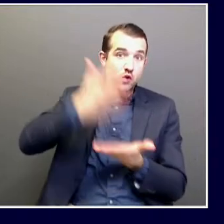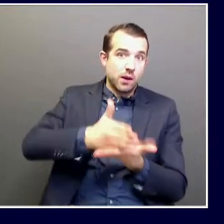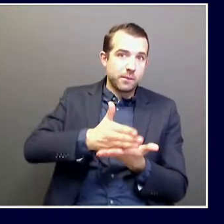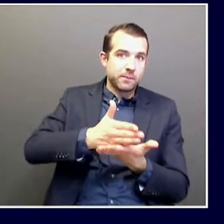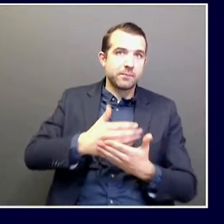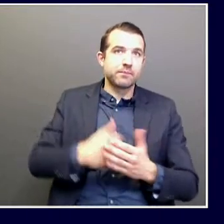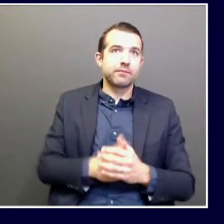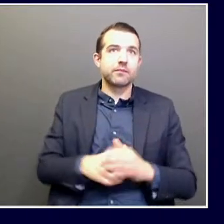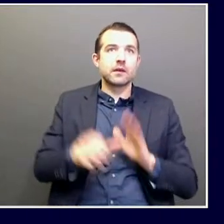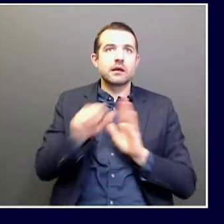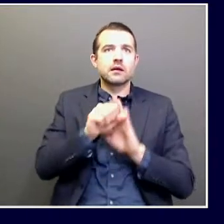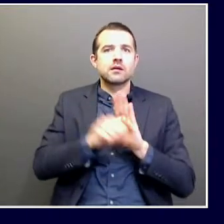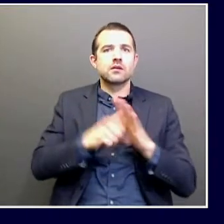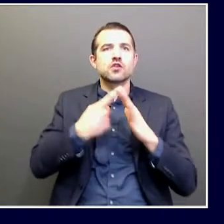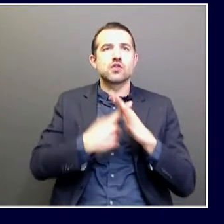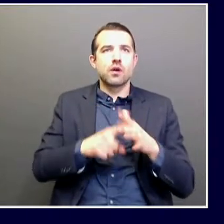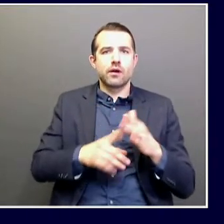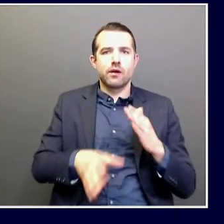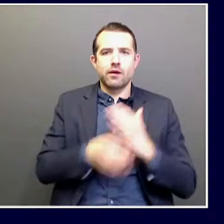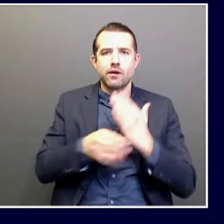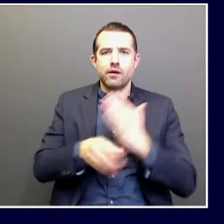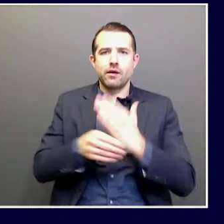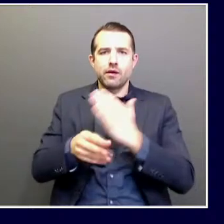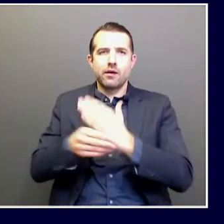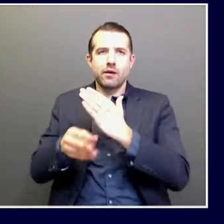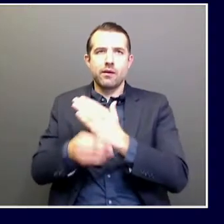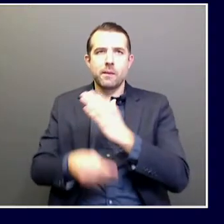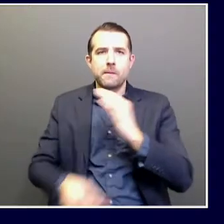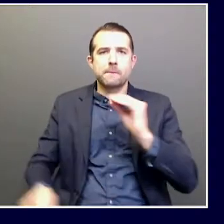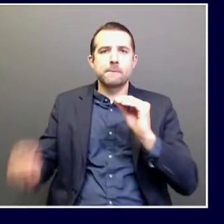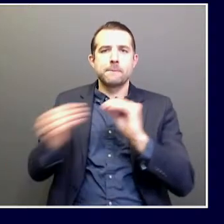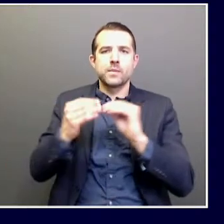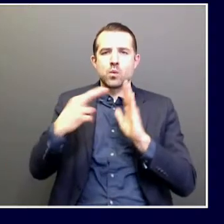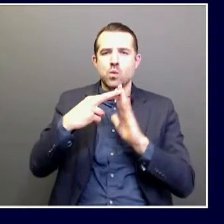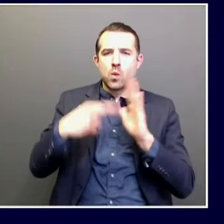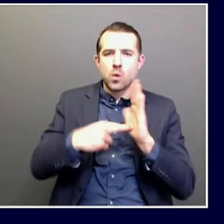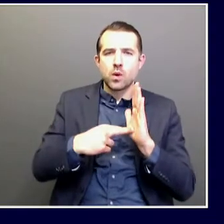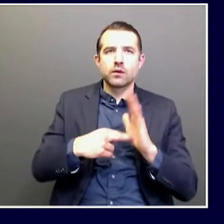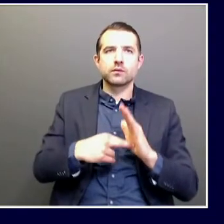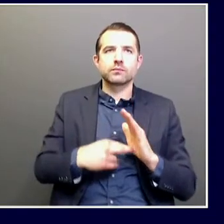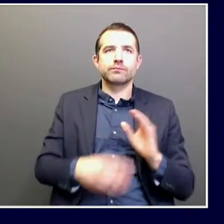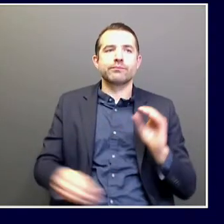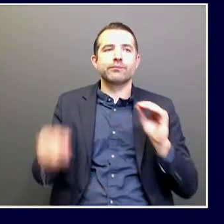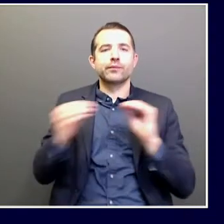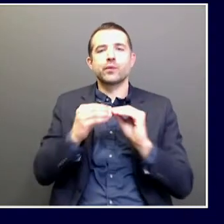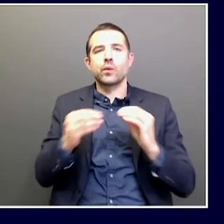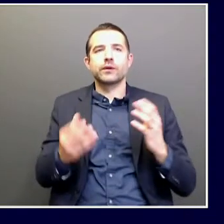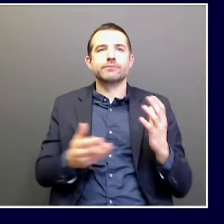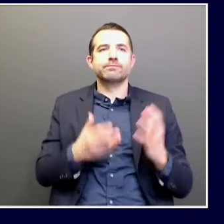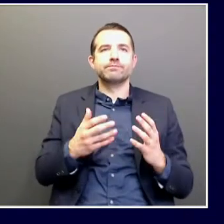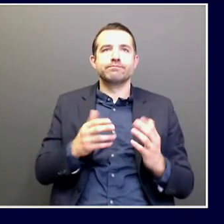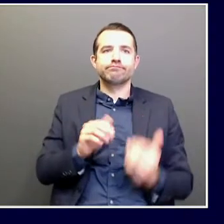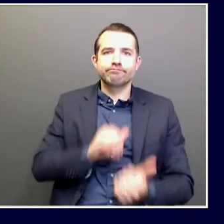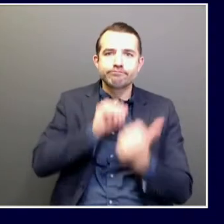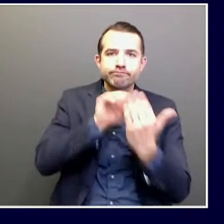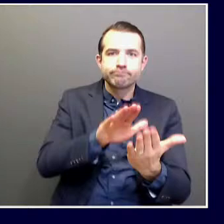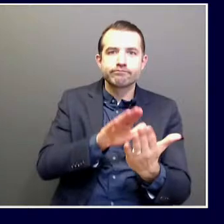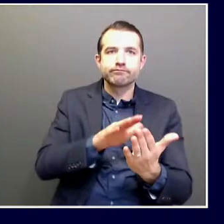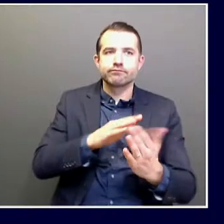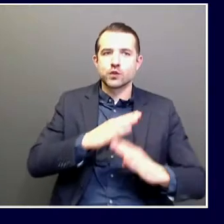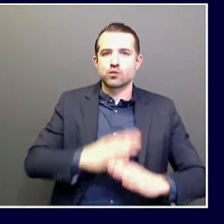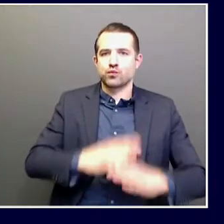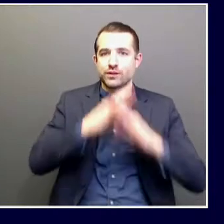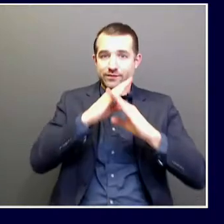pandemic, specifically thinking about the ongoing vaccination clinic at the Augusta Armory, adding back CDC staff